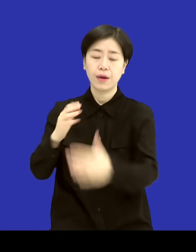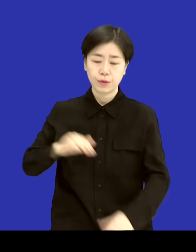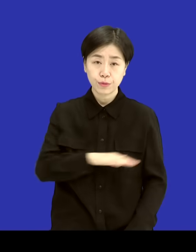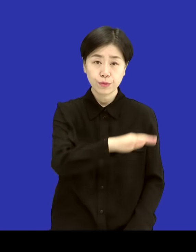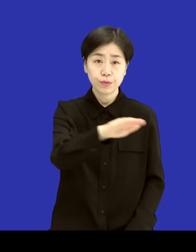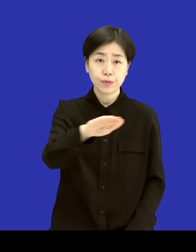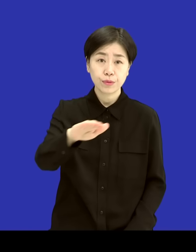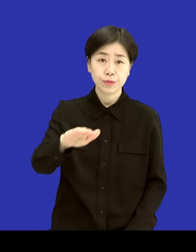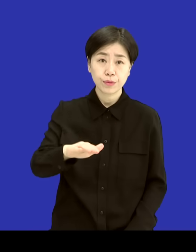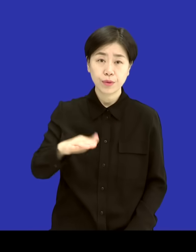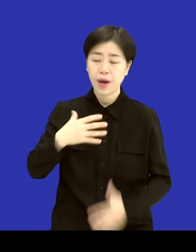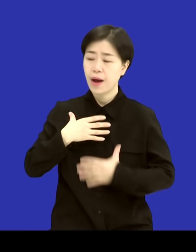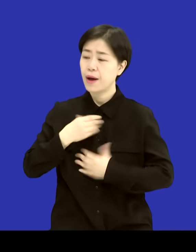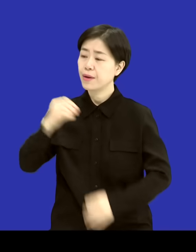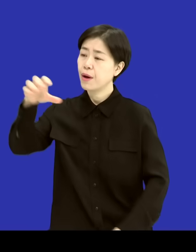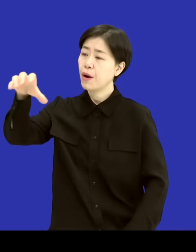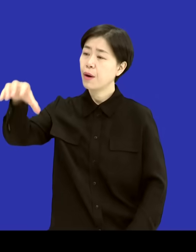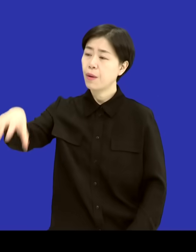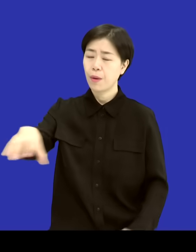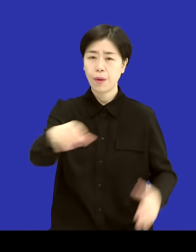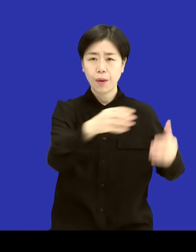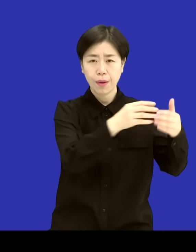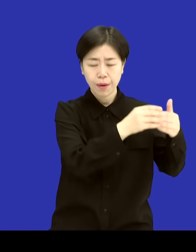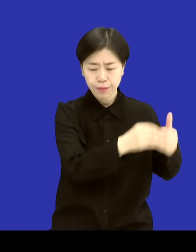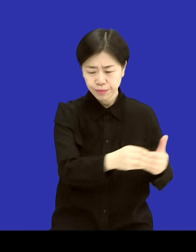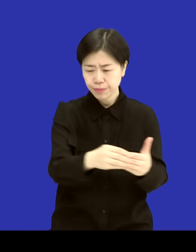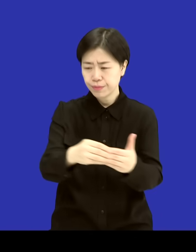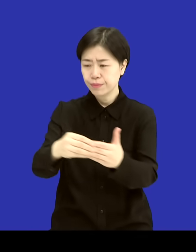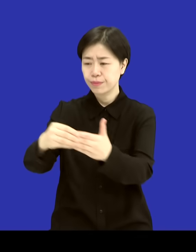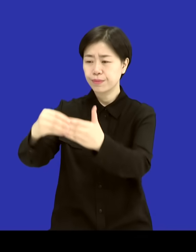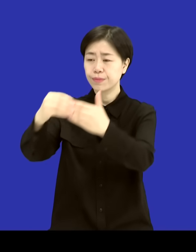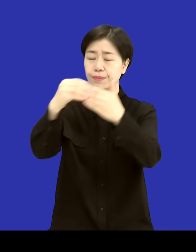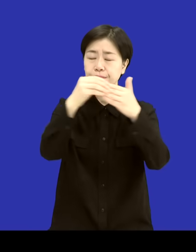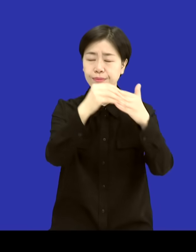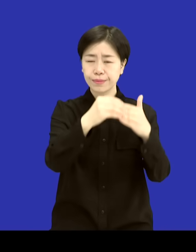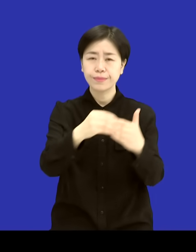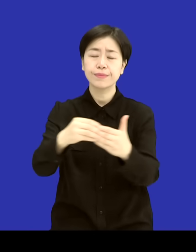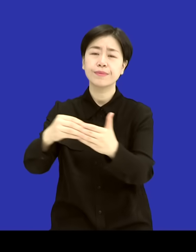a place where we'll be safe.